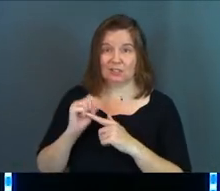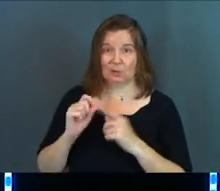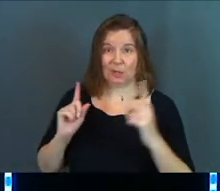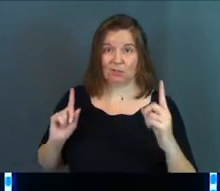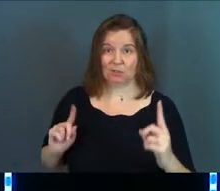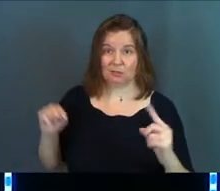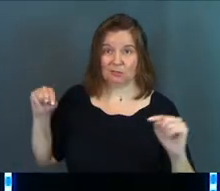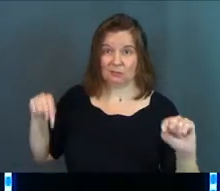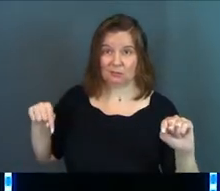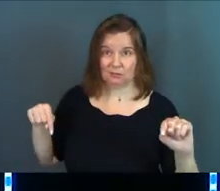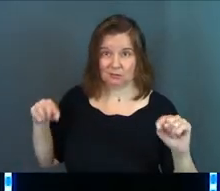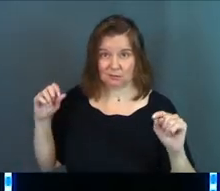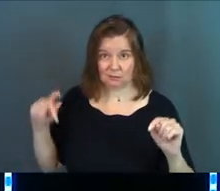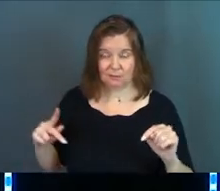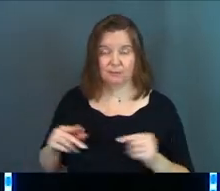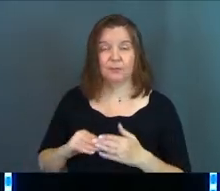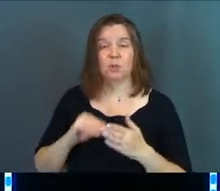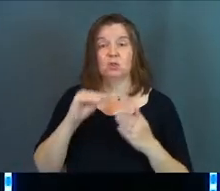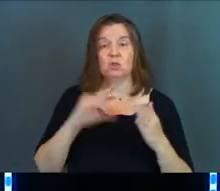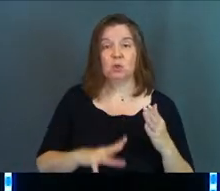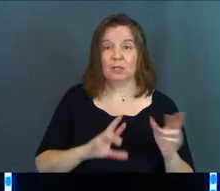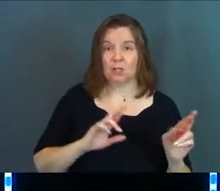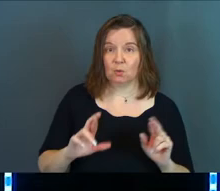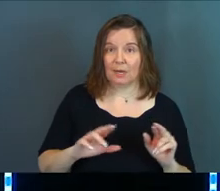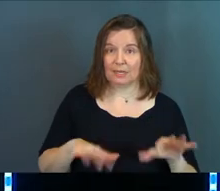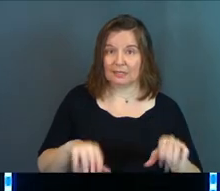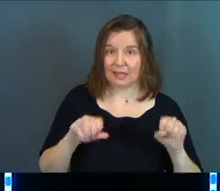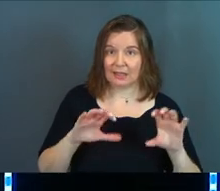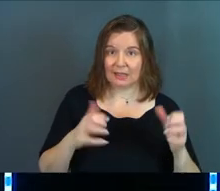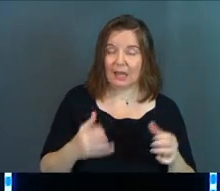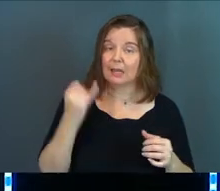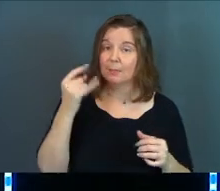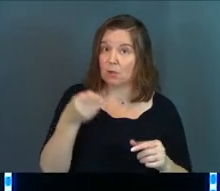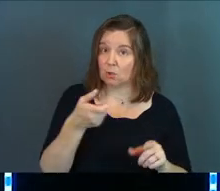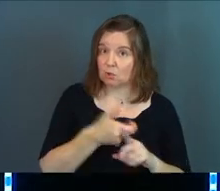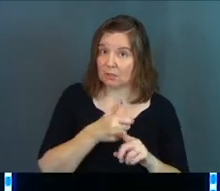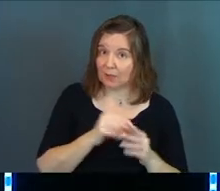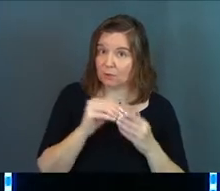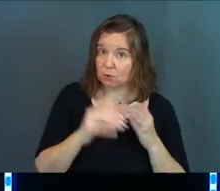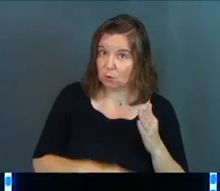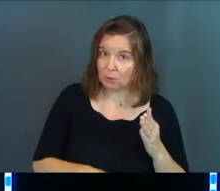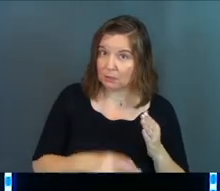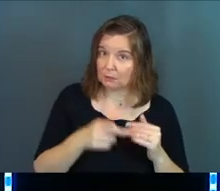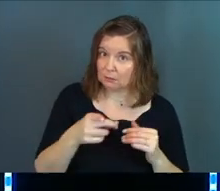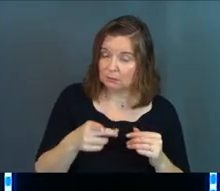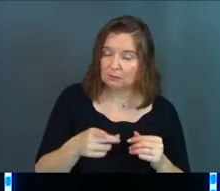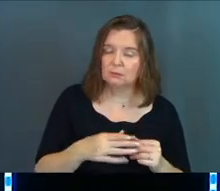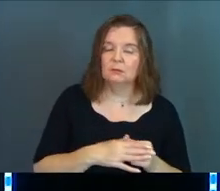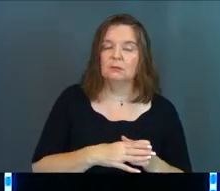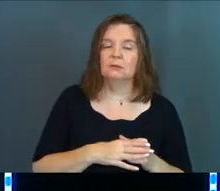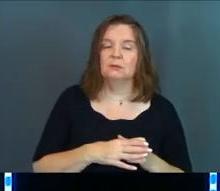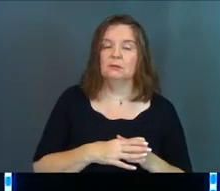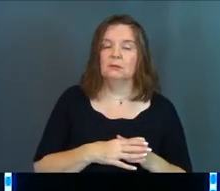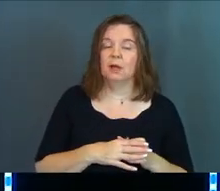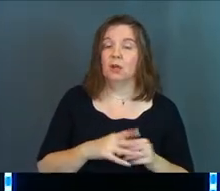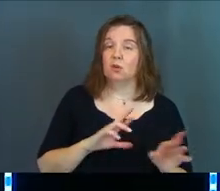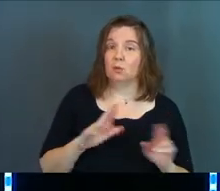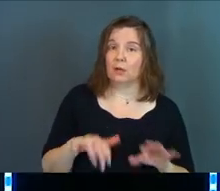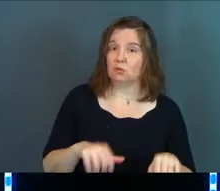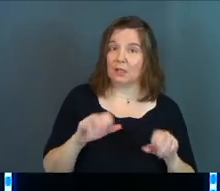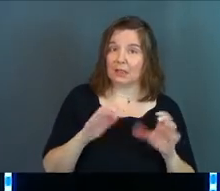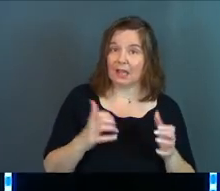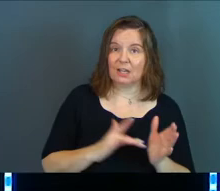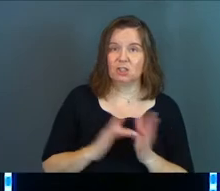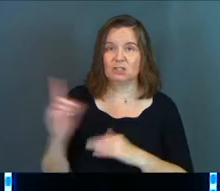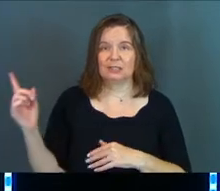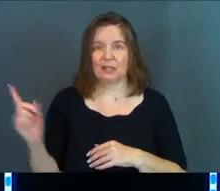okay? So the student is getting ready to take this class, and imagine you're the student, okay? You are the student, and you're getting ready to take this